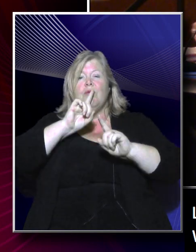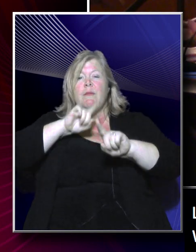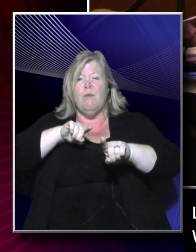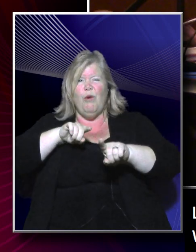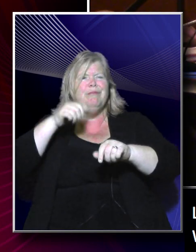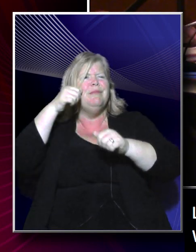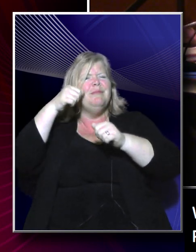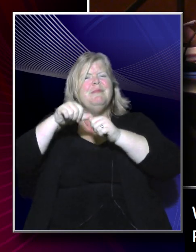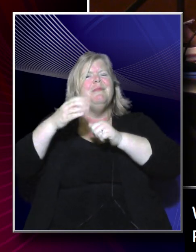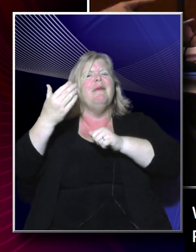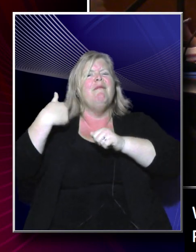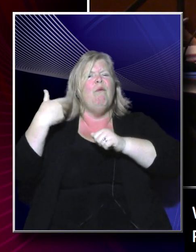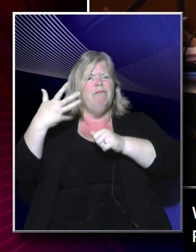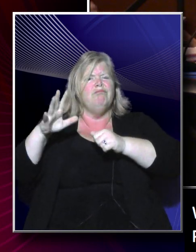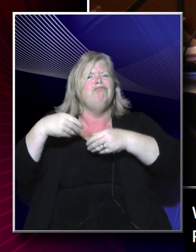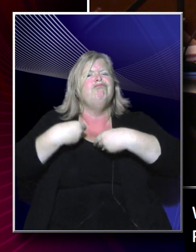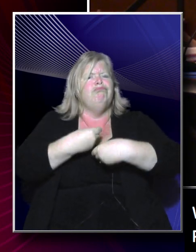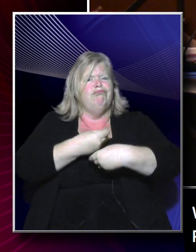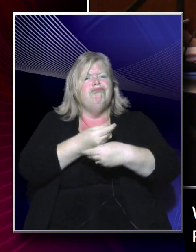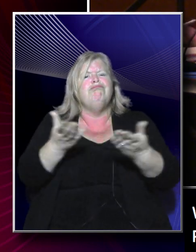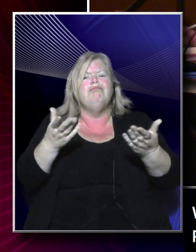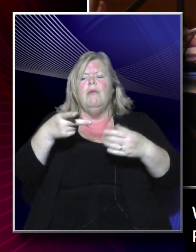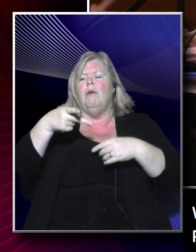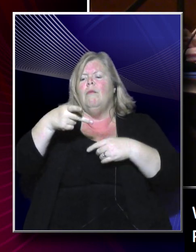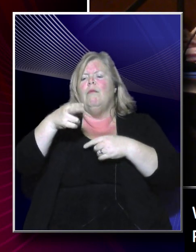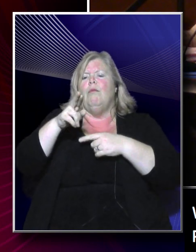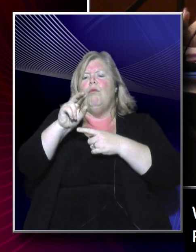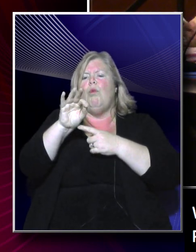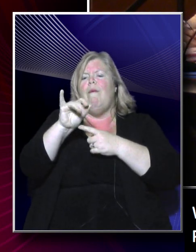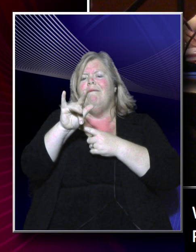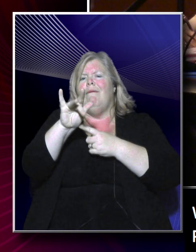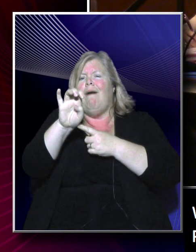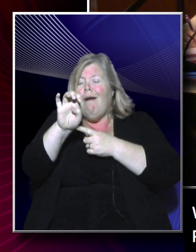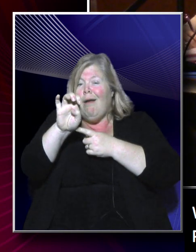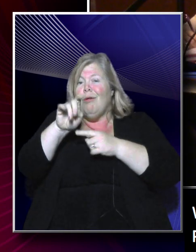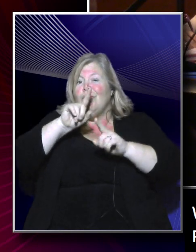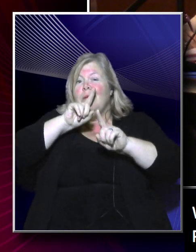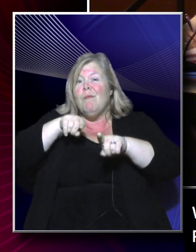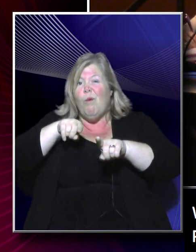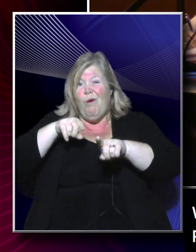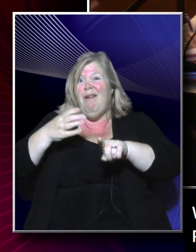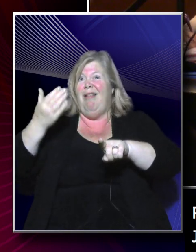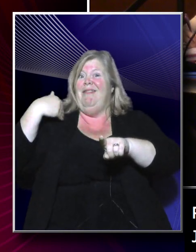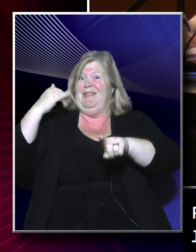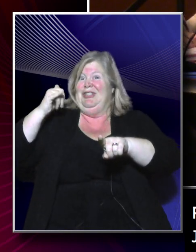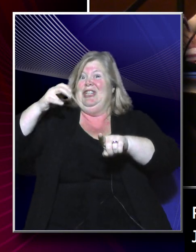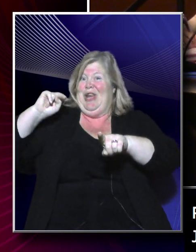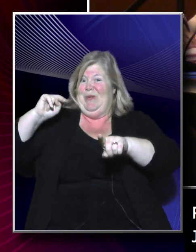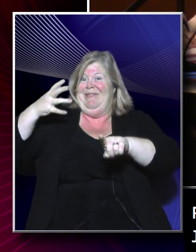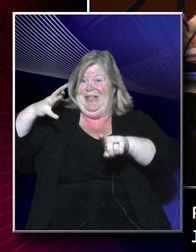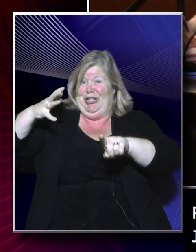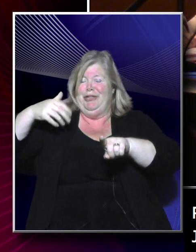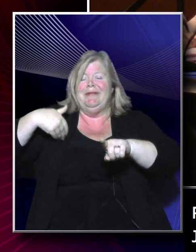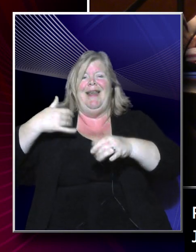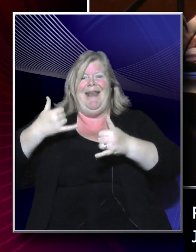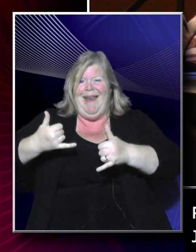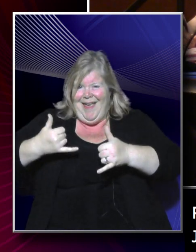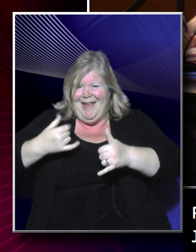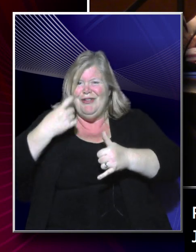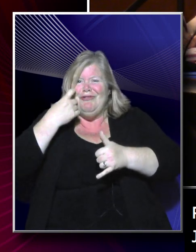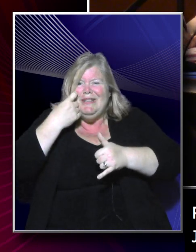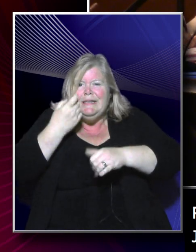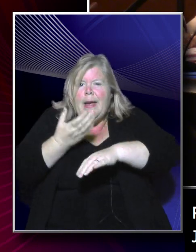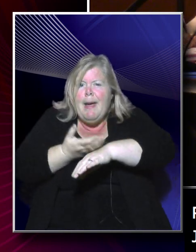I passed out a profile report to you last January. That has been updated. We